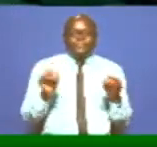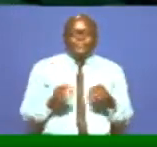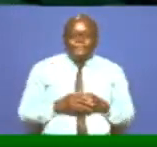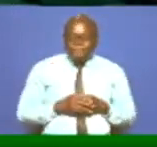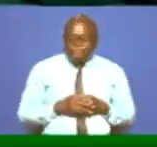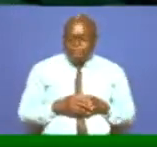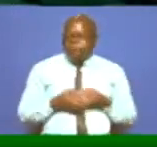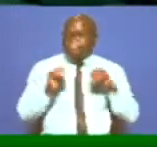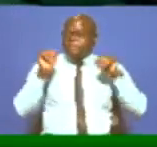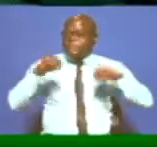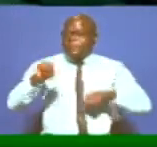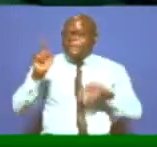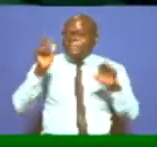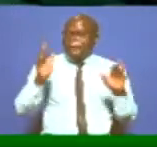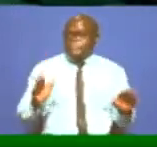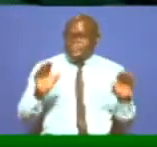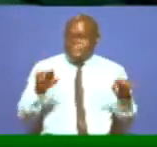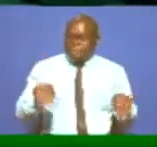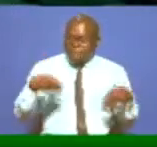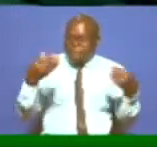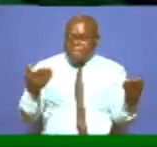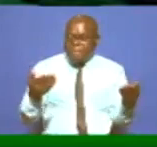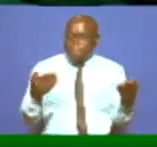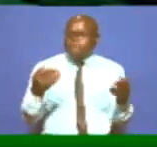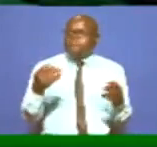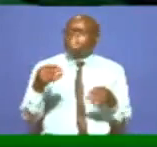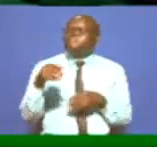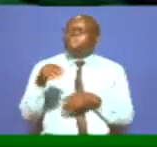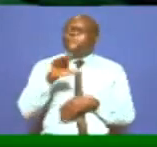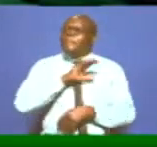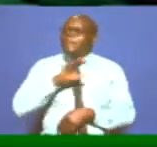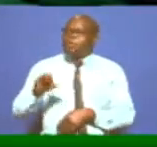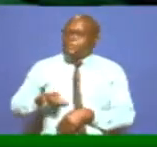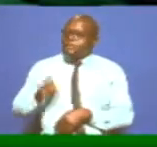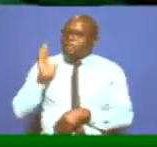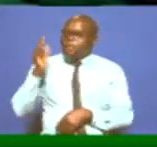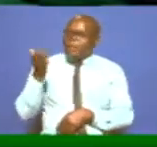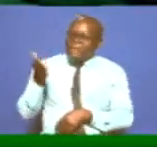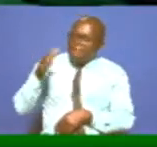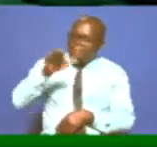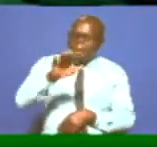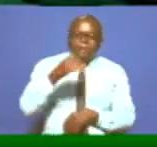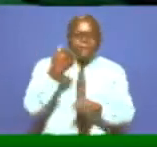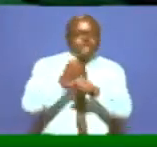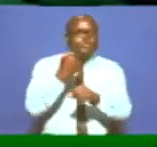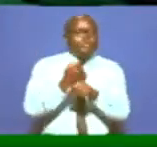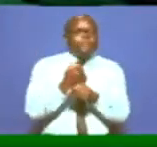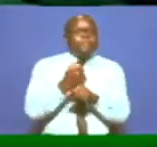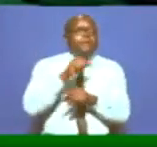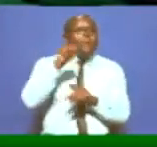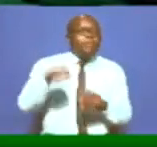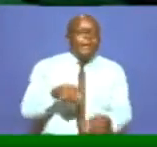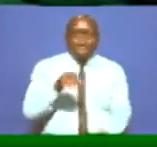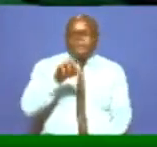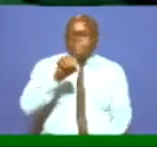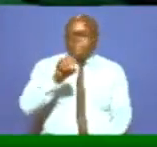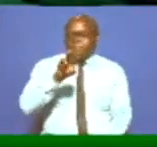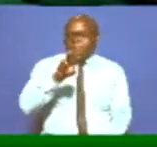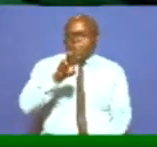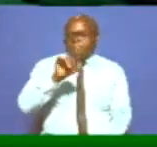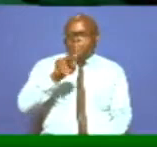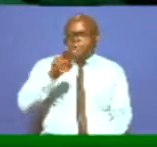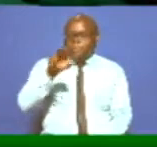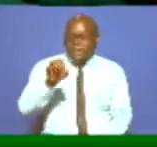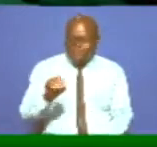the Cabinet Secretary also provide timelines when the Commission will reinstate Mr. Owino back to the service? And finally, could